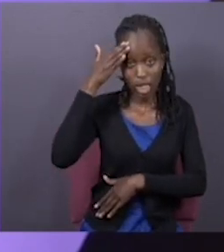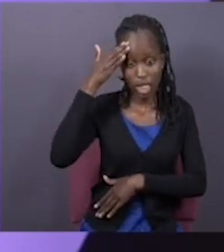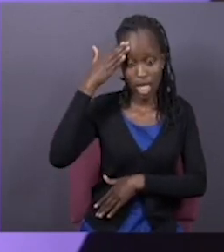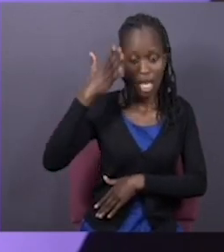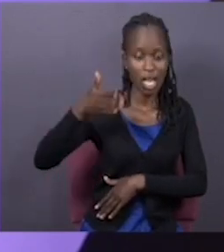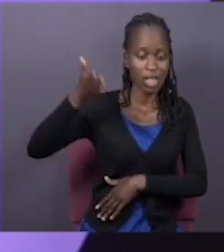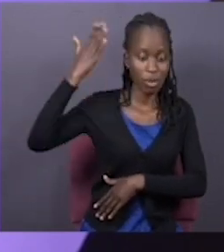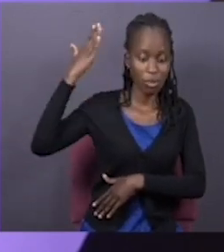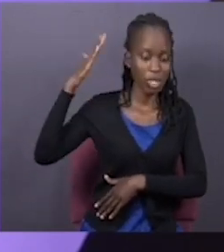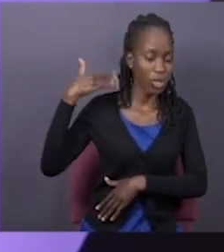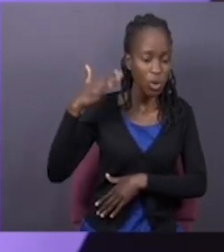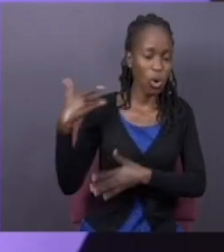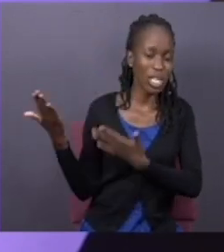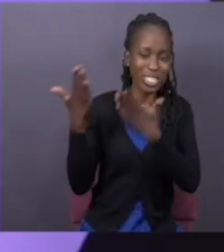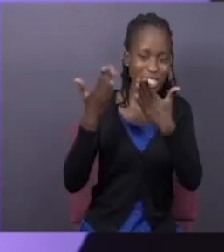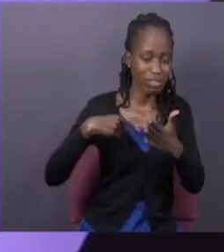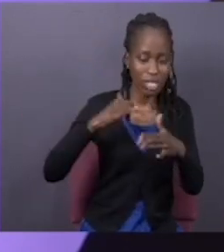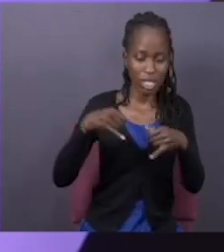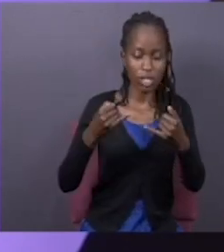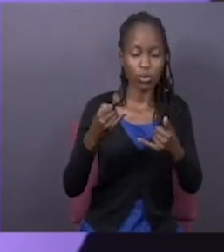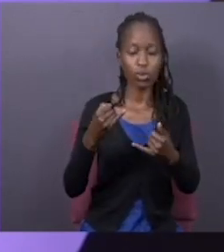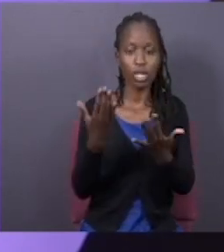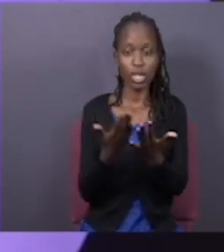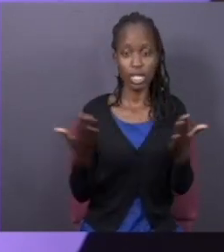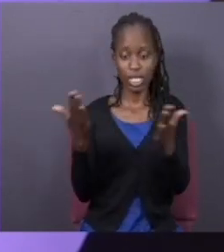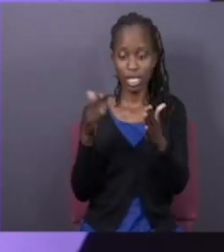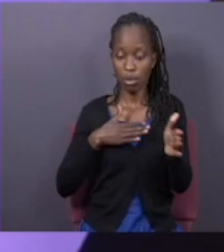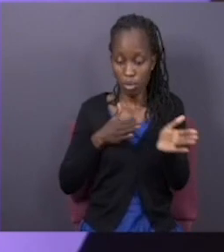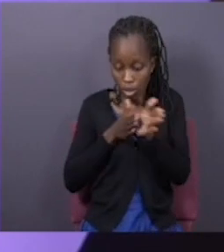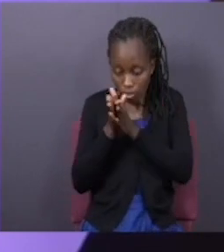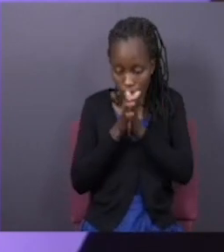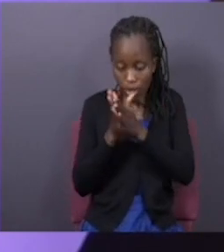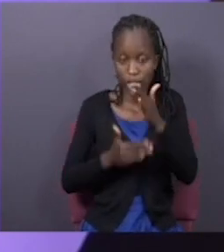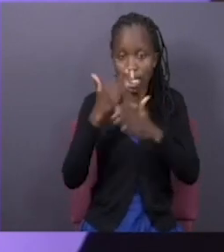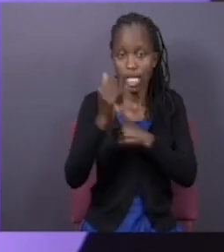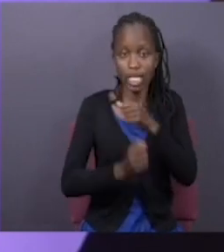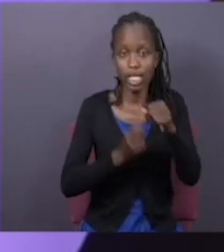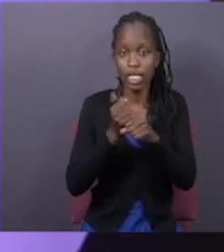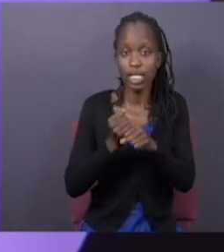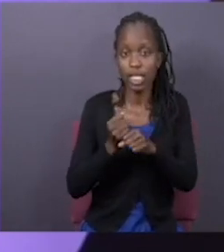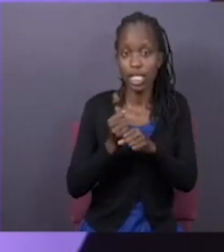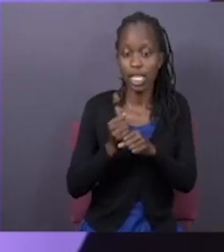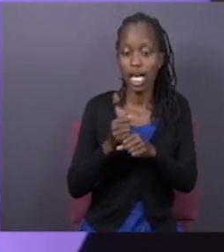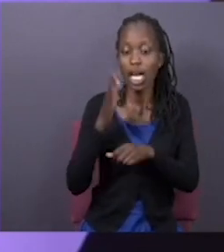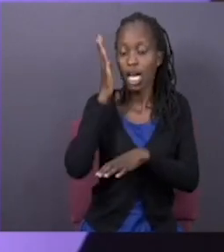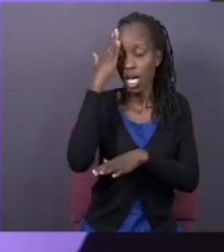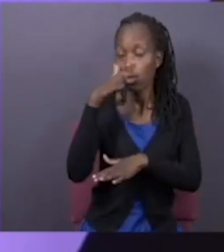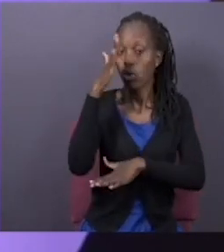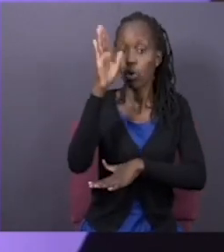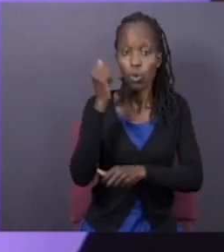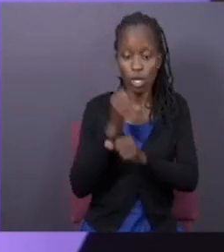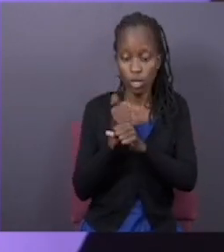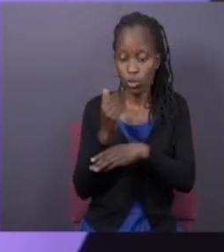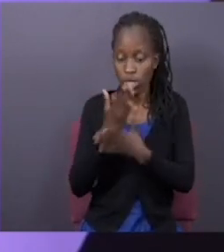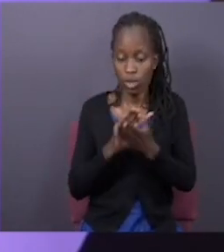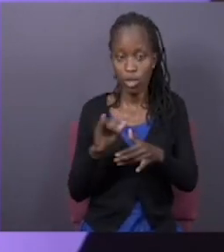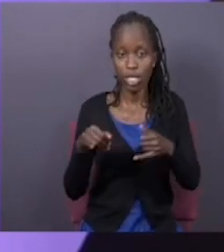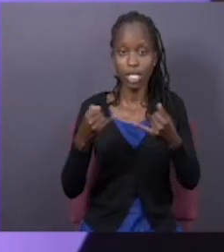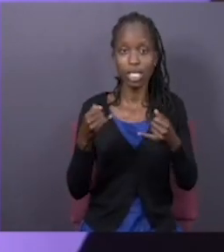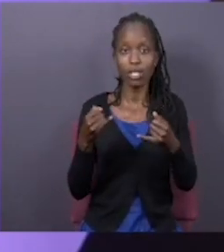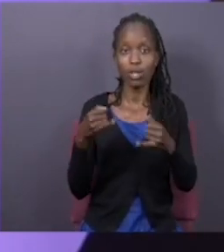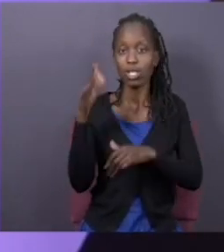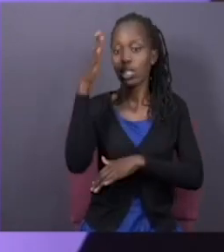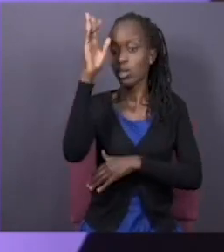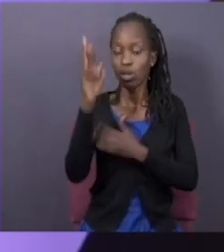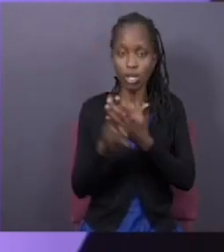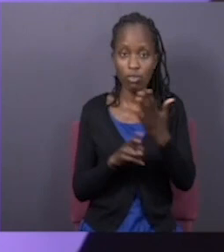new thing. Yes, yes. So I am looking to next year, yes, with anticipation that God is going to do something new. Wonderful. He's a God of